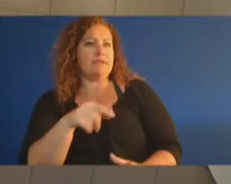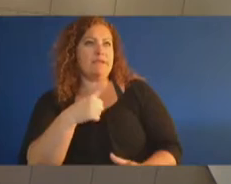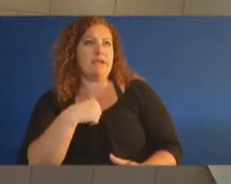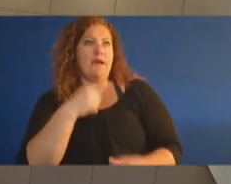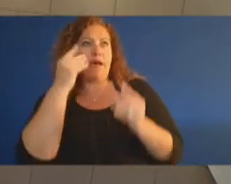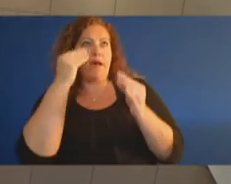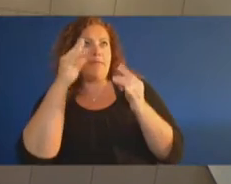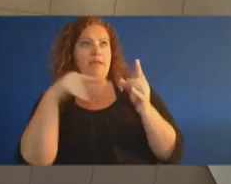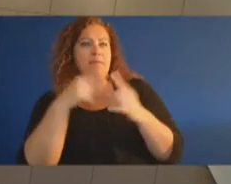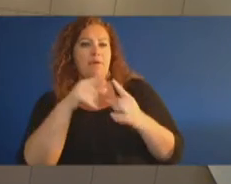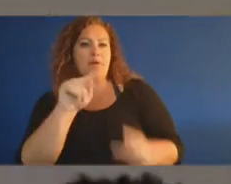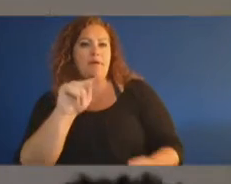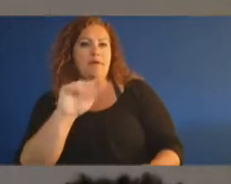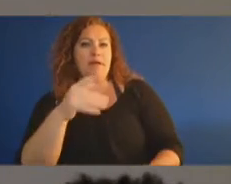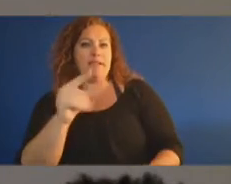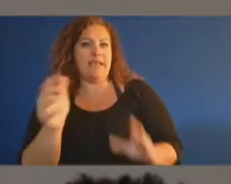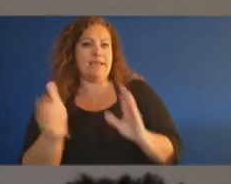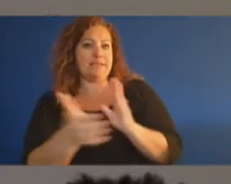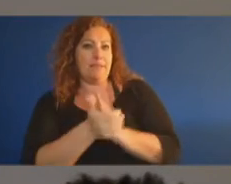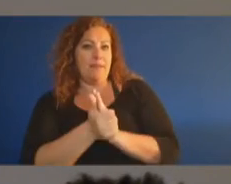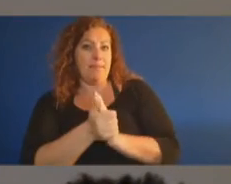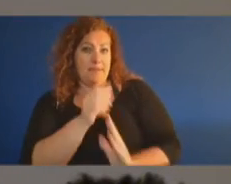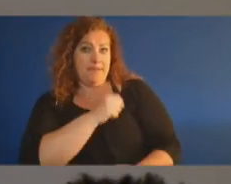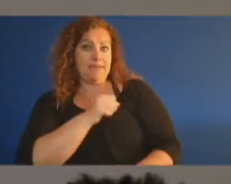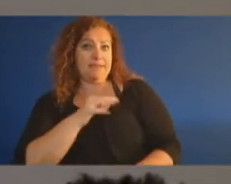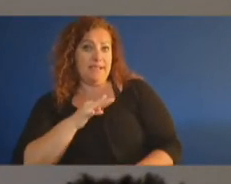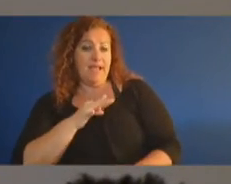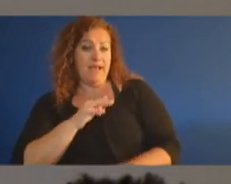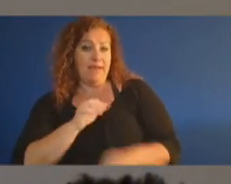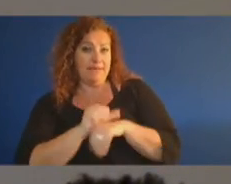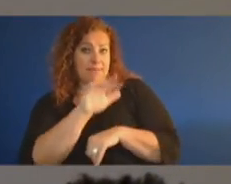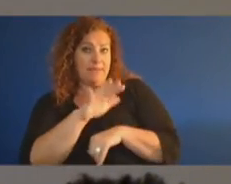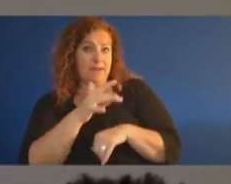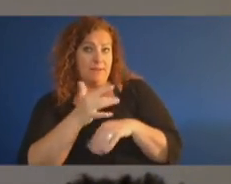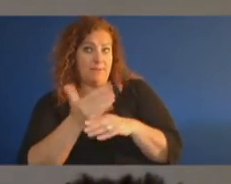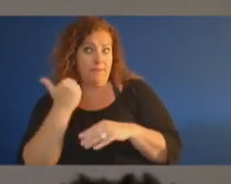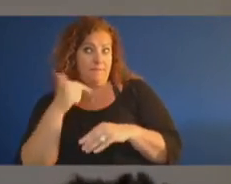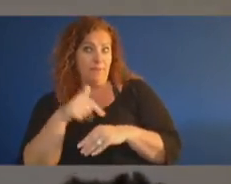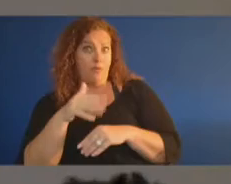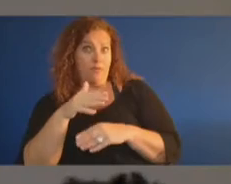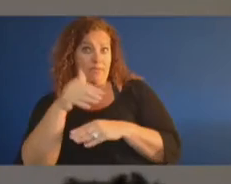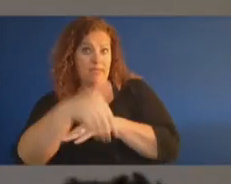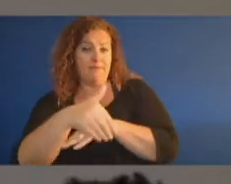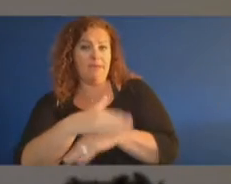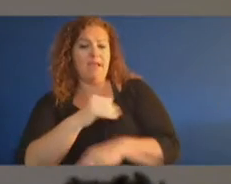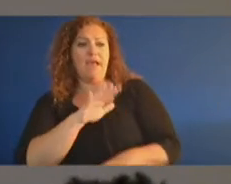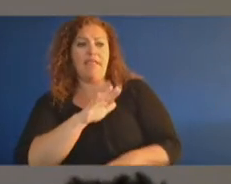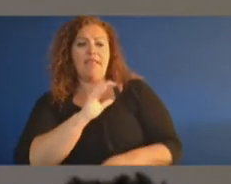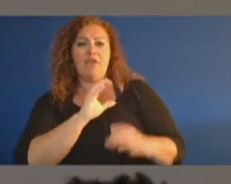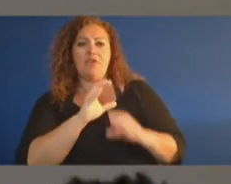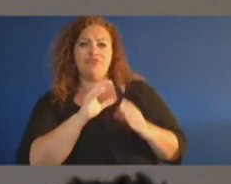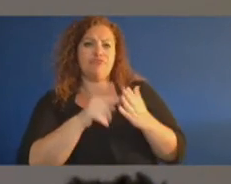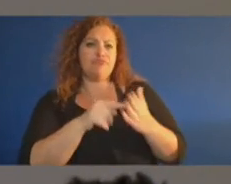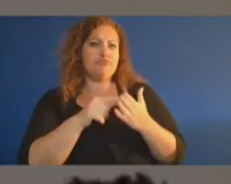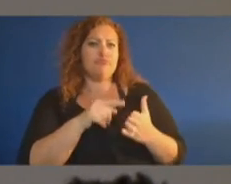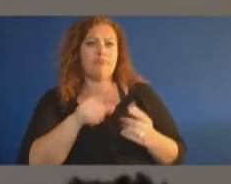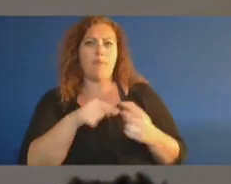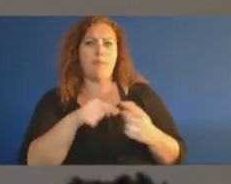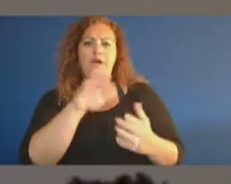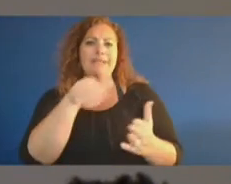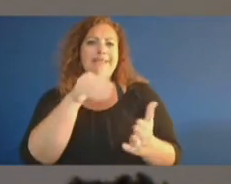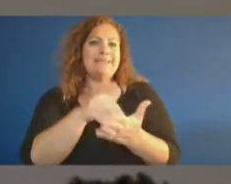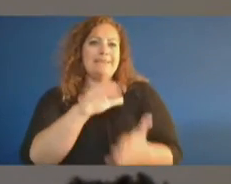amendment that staff submitted earlier in the evening and it's conversation around centers and uh